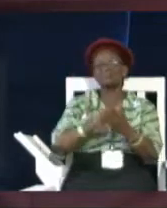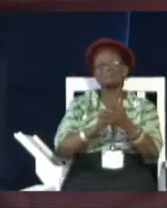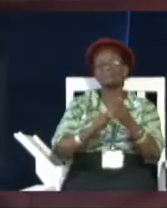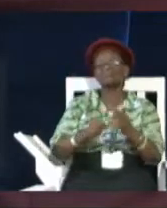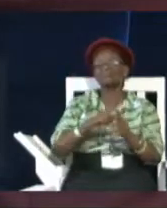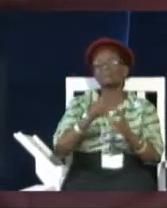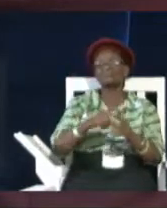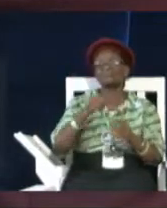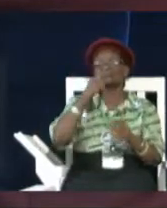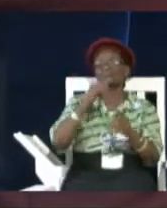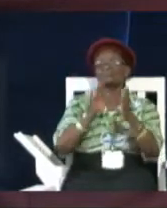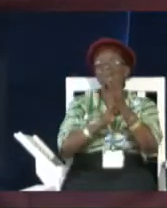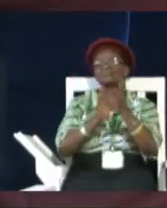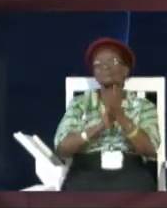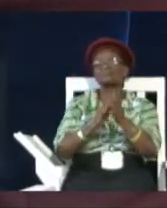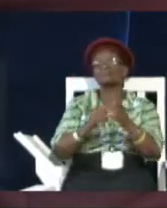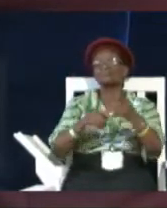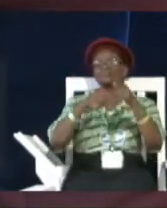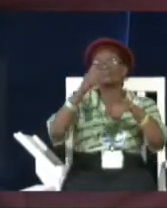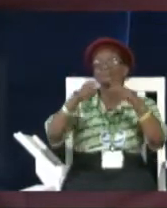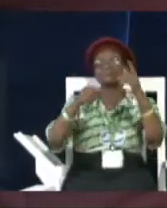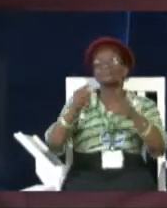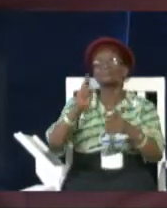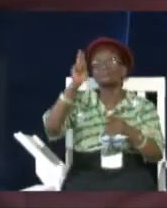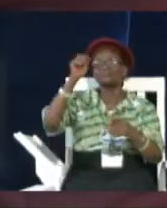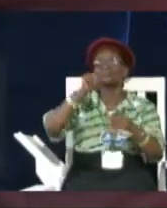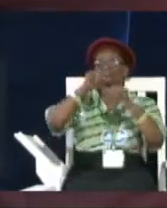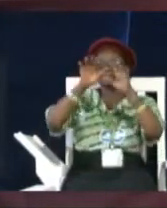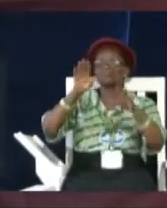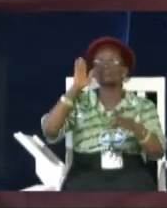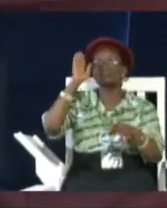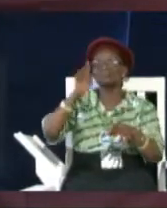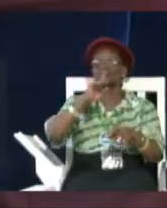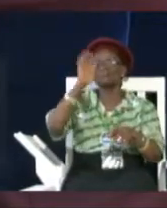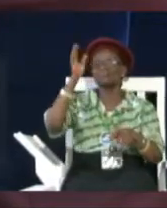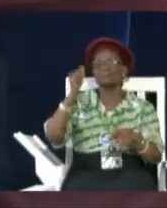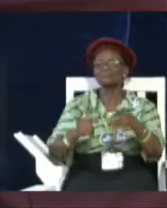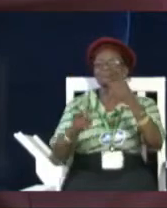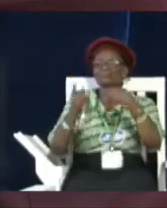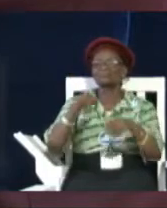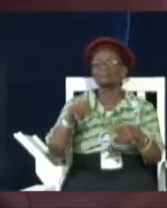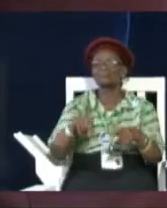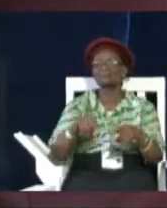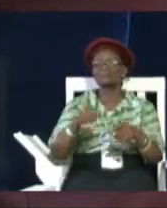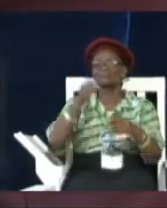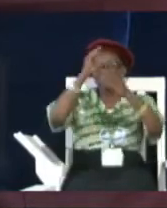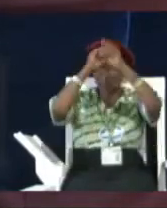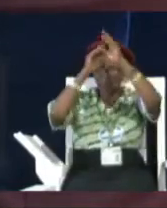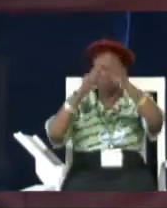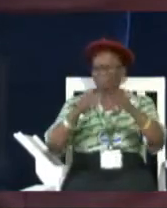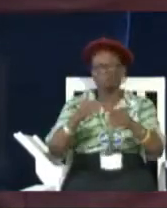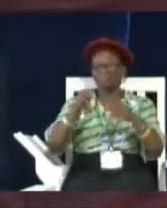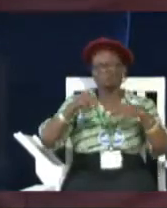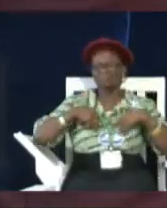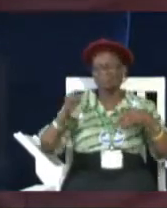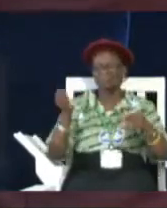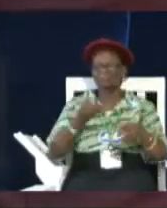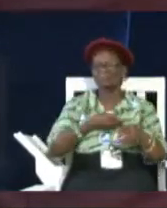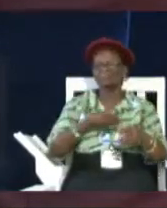go up, blessings will surely come down. Father, accept our thanks in Jesus' name.